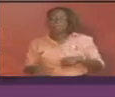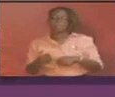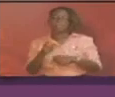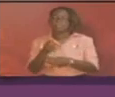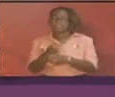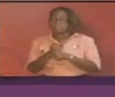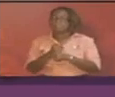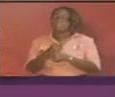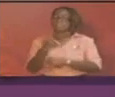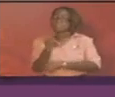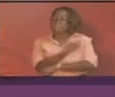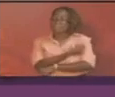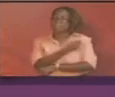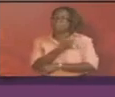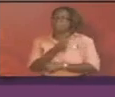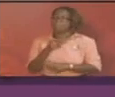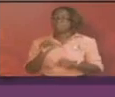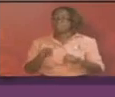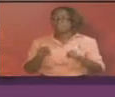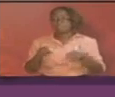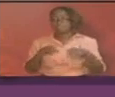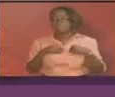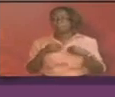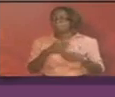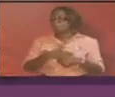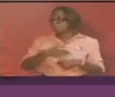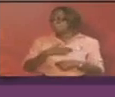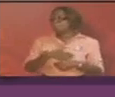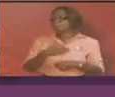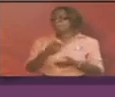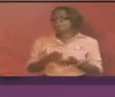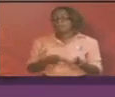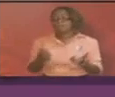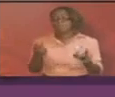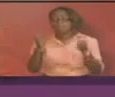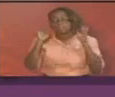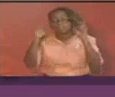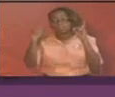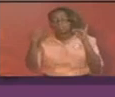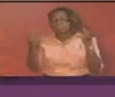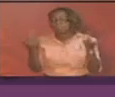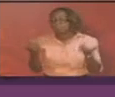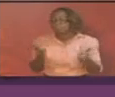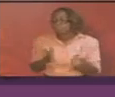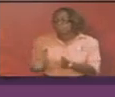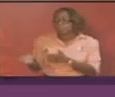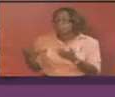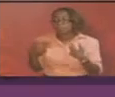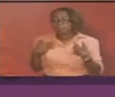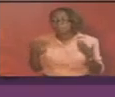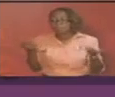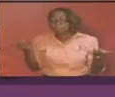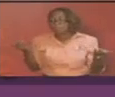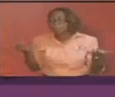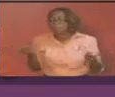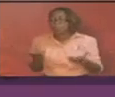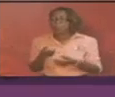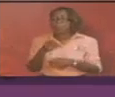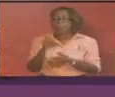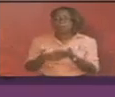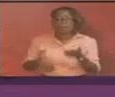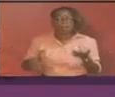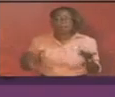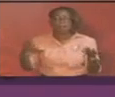then is drastic COVID-19 preventative action going to be implemented for Caroni and the surrounding